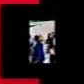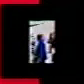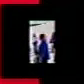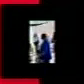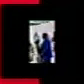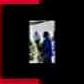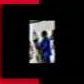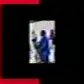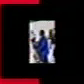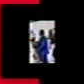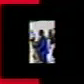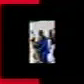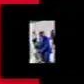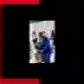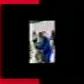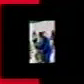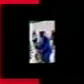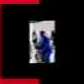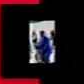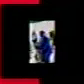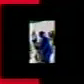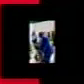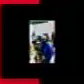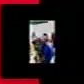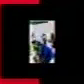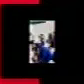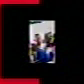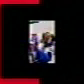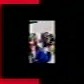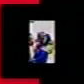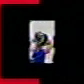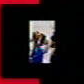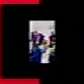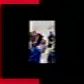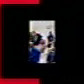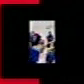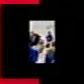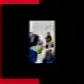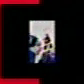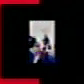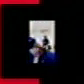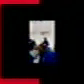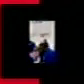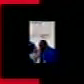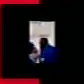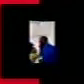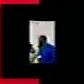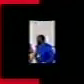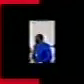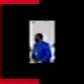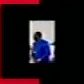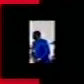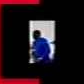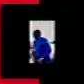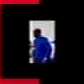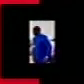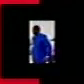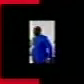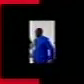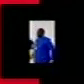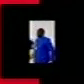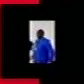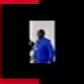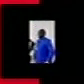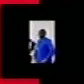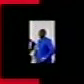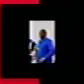of this and the champion of this and the head of that and the principal of that. All those rulers of darkness, all those rulers